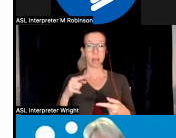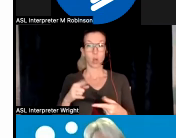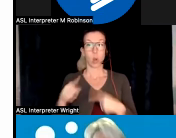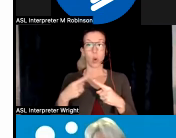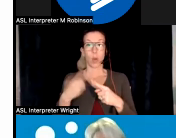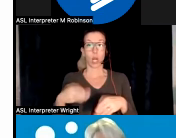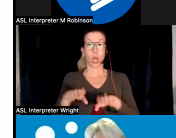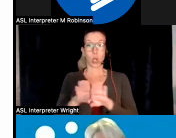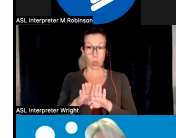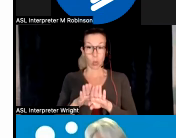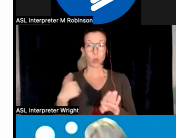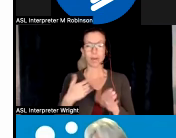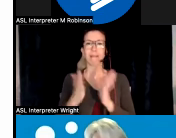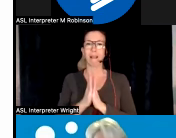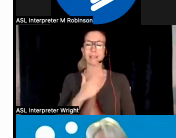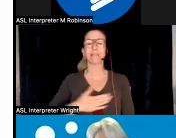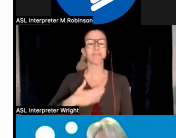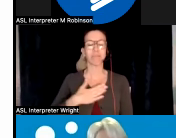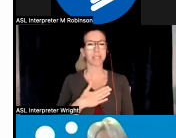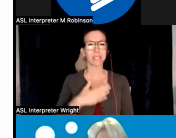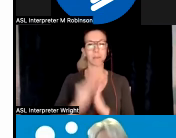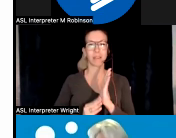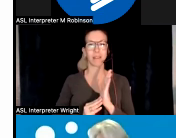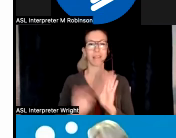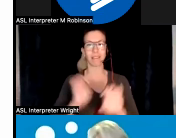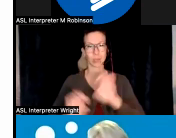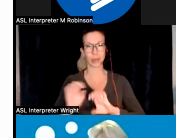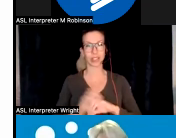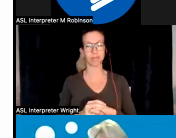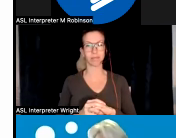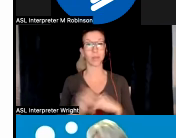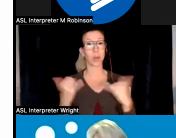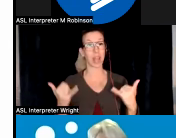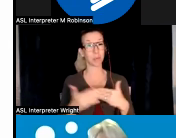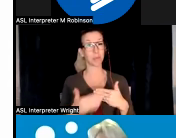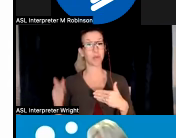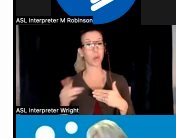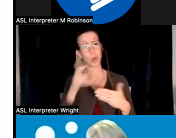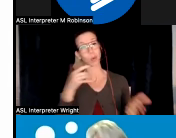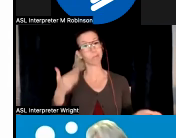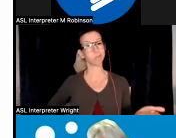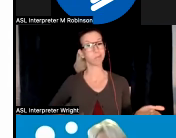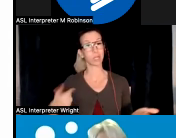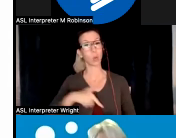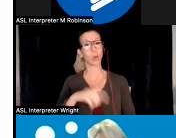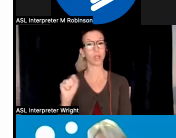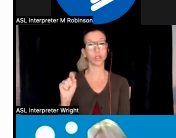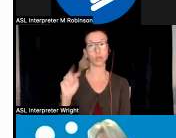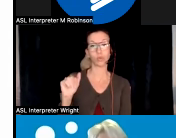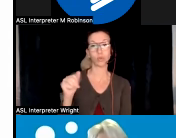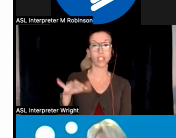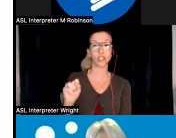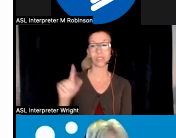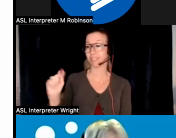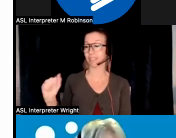the evaluation. So with that, let's go ahead and move forward in sharing about us. Who are we? We are Strategies Technical Assistants.